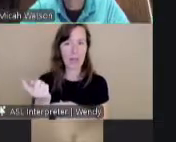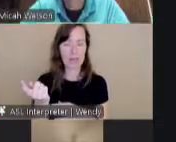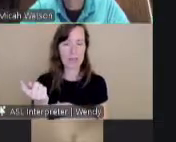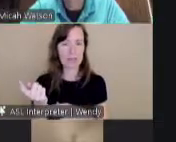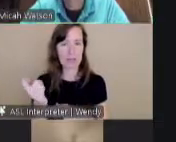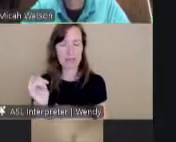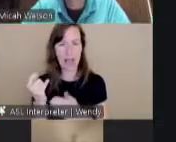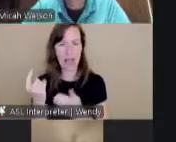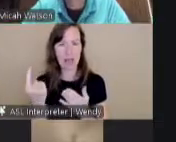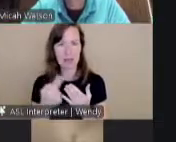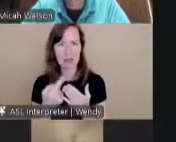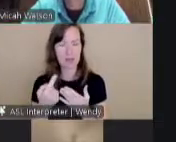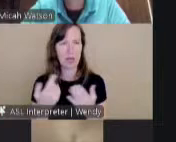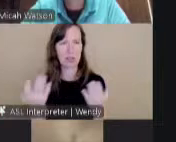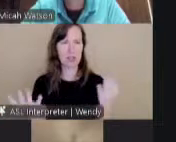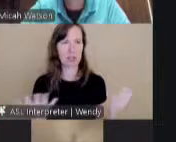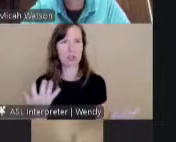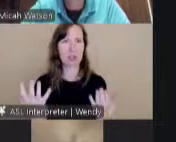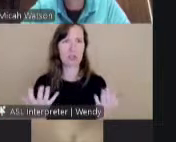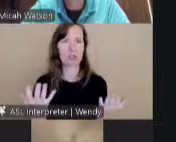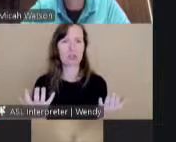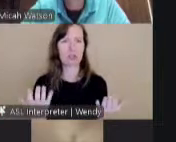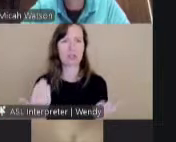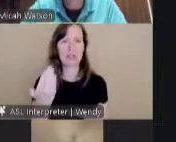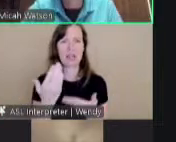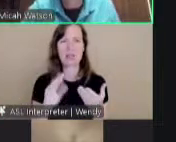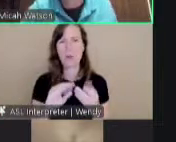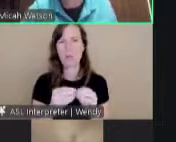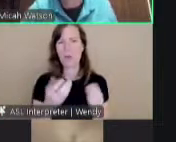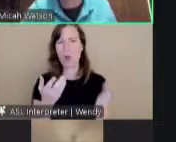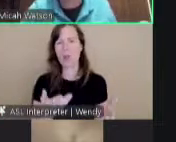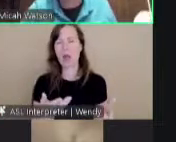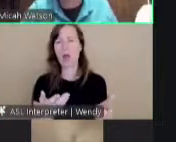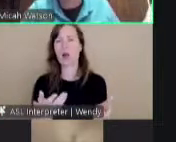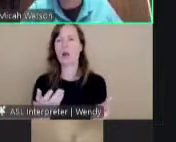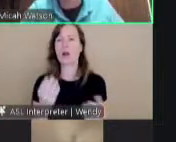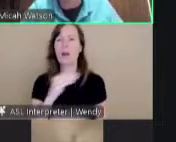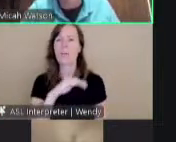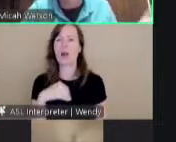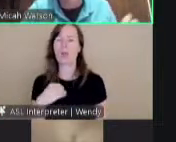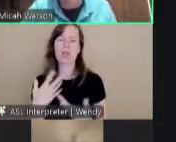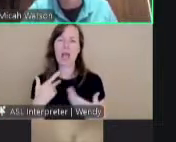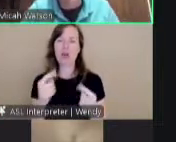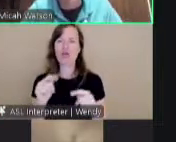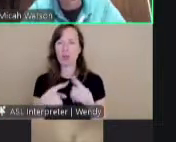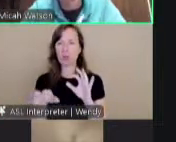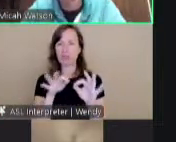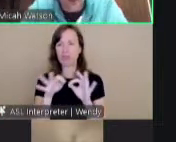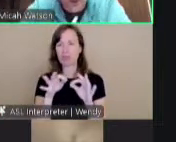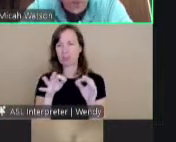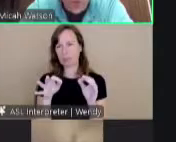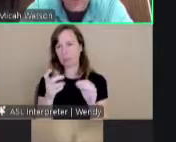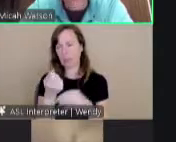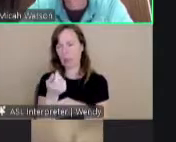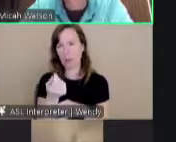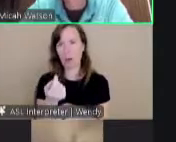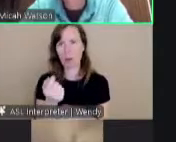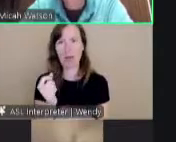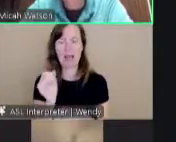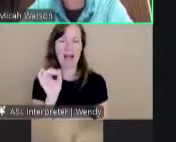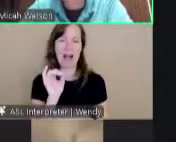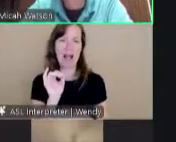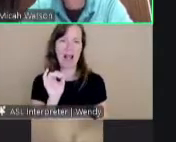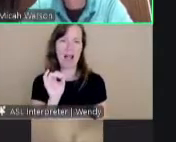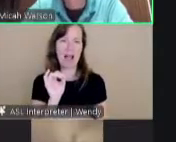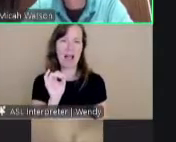wanted to know if I'm missing some number that's already there. Yeah, let me try to untangle it a little bit, David. I think this is where this goes. But